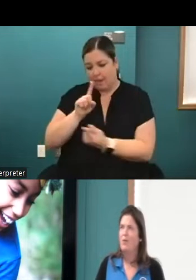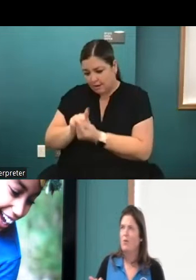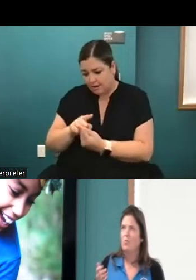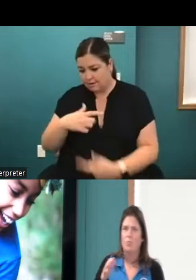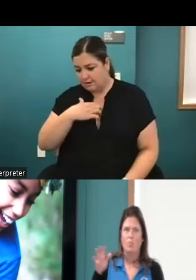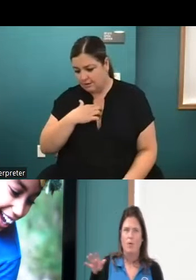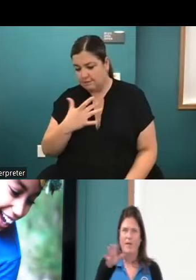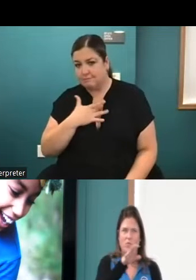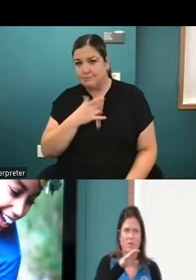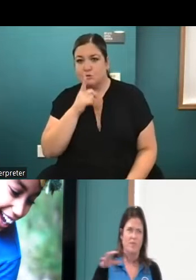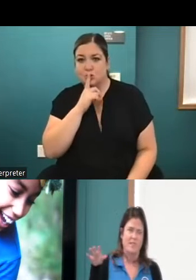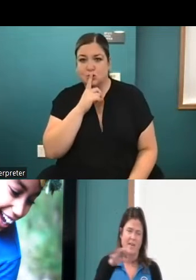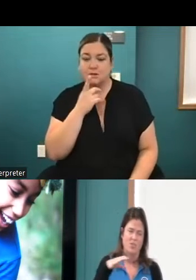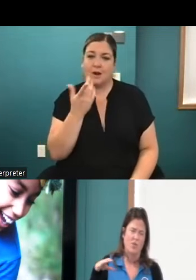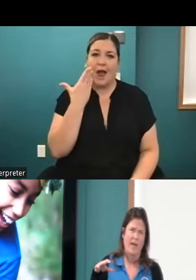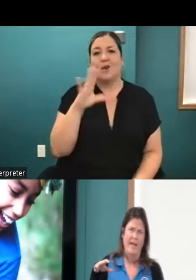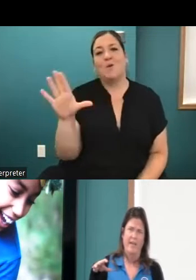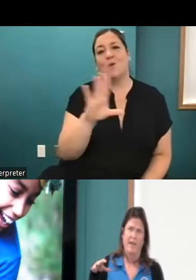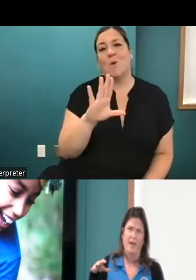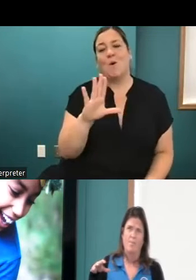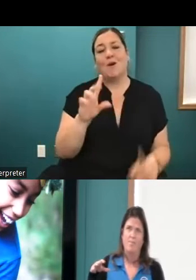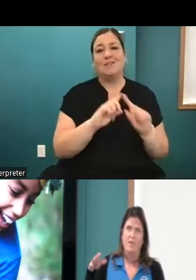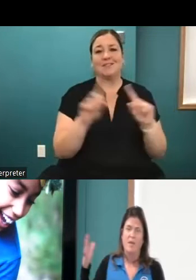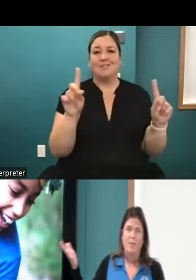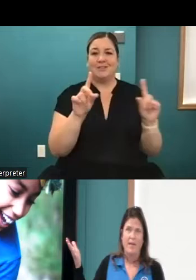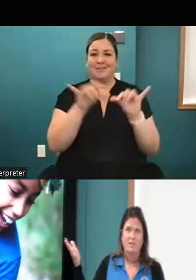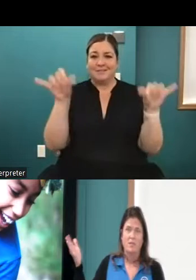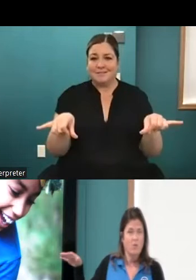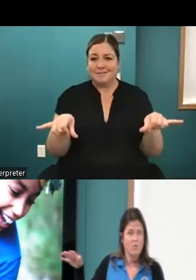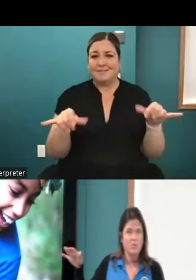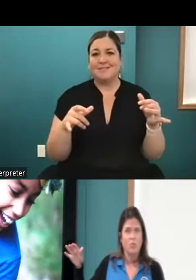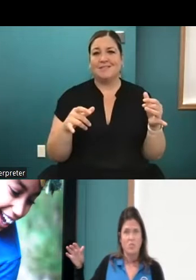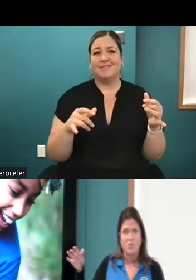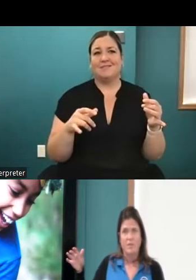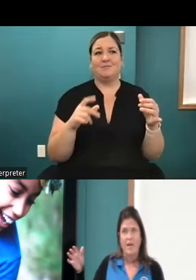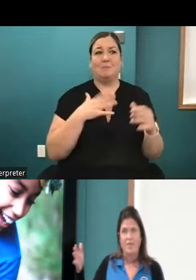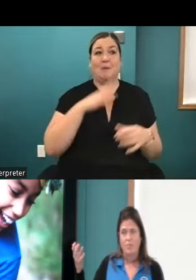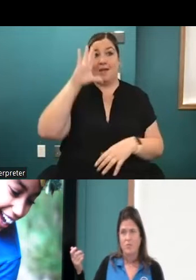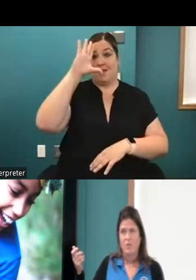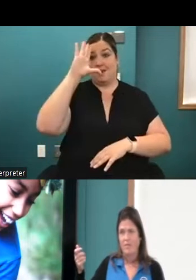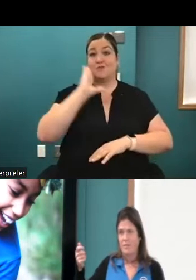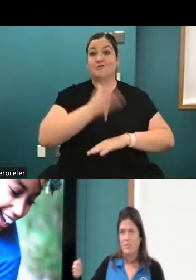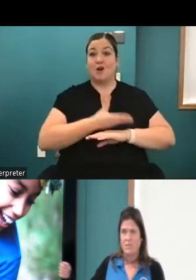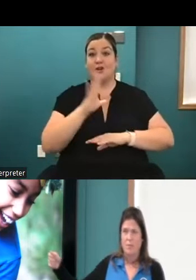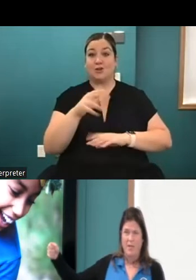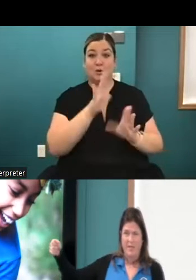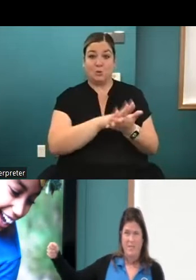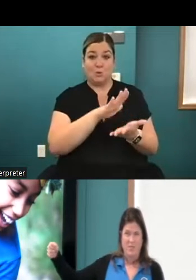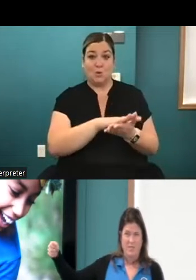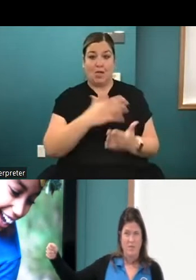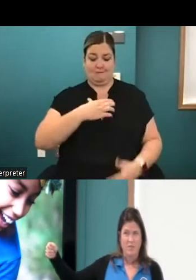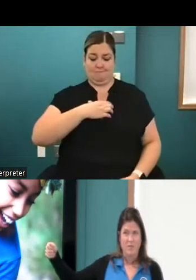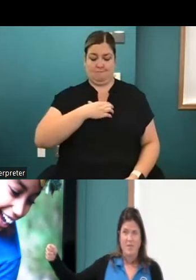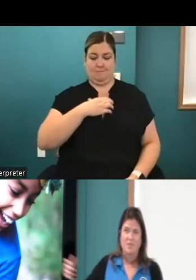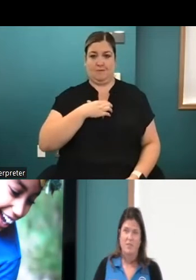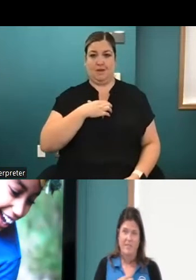I don't know what your different settings are like. In my daughter's school, she would have her personal FM system and plug it into a